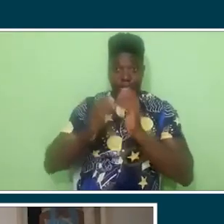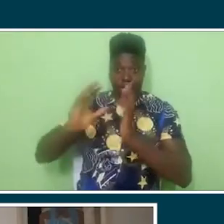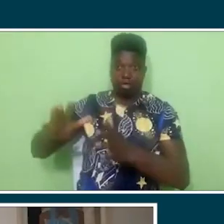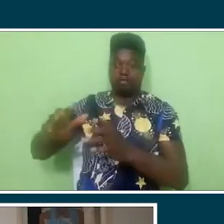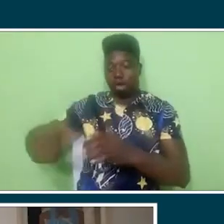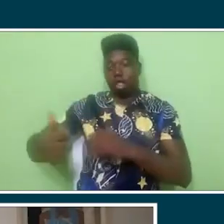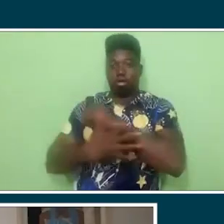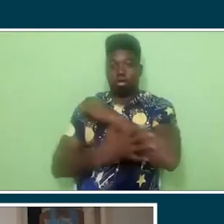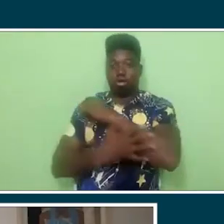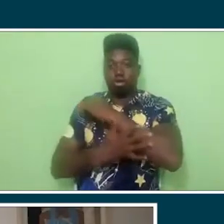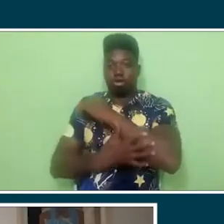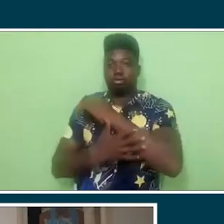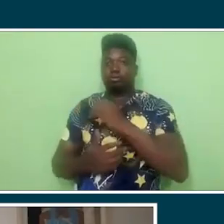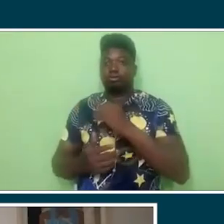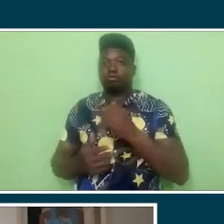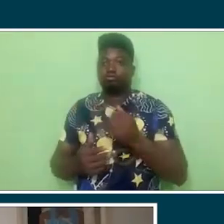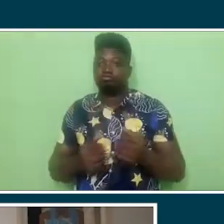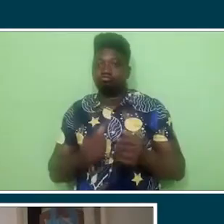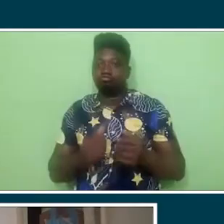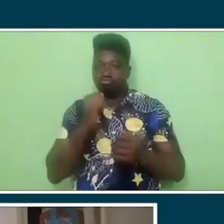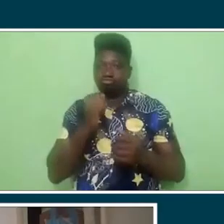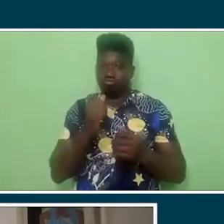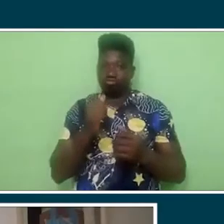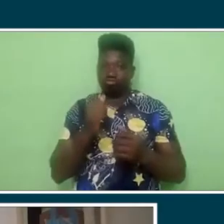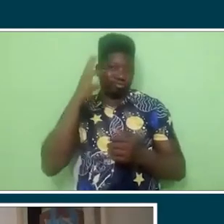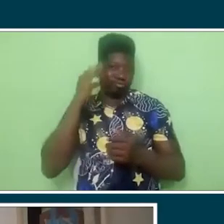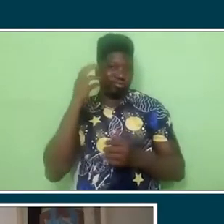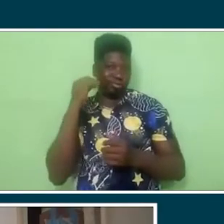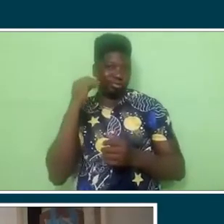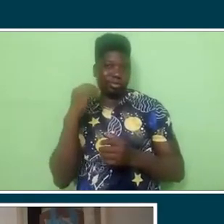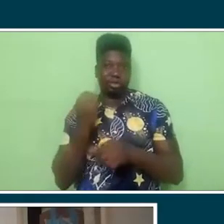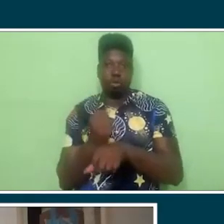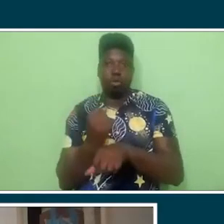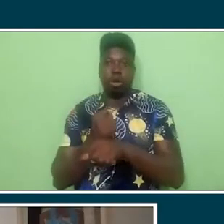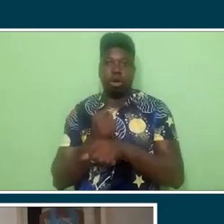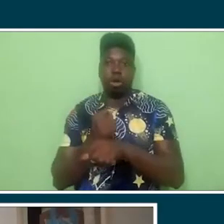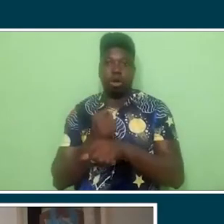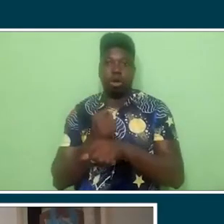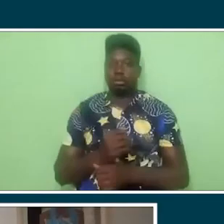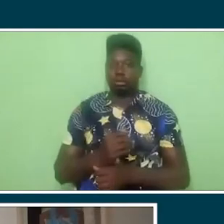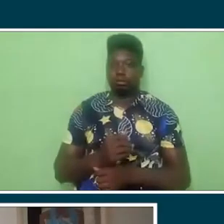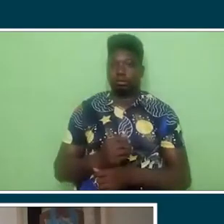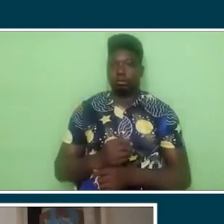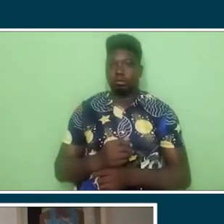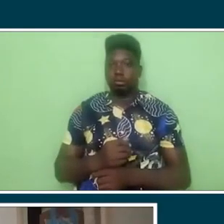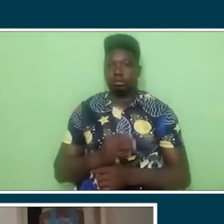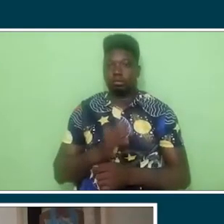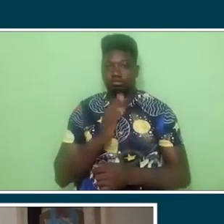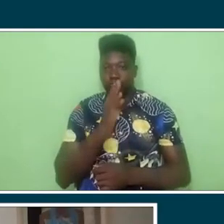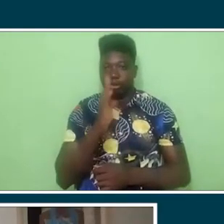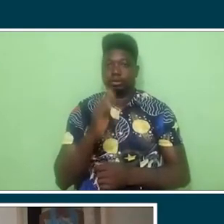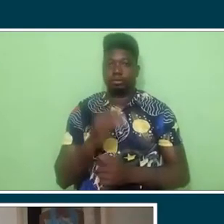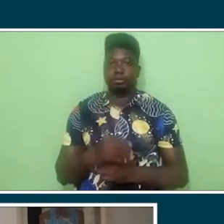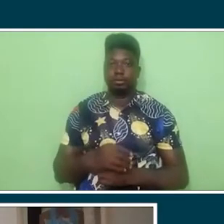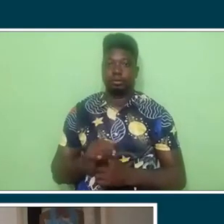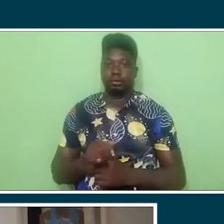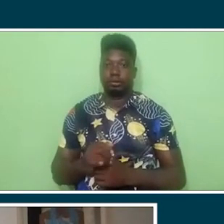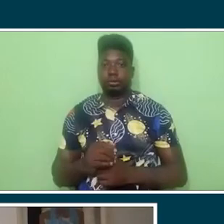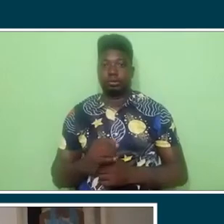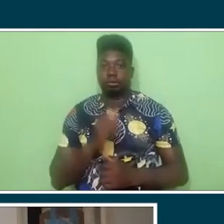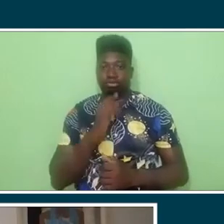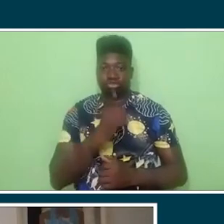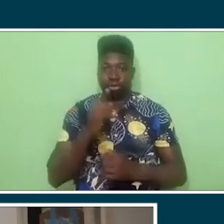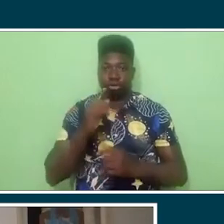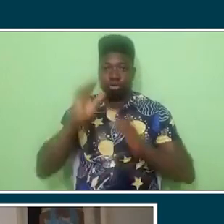sacred relationship with the planetary ancestors, including the earth, which I think is a really wonderful call out, because it's not just the